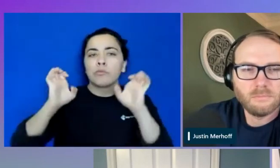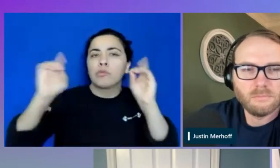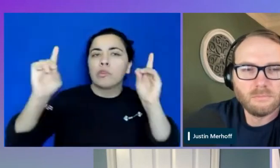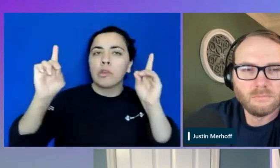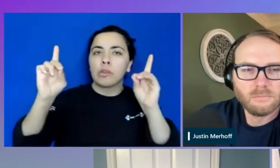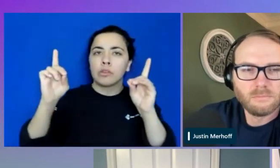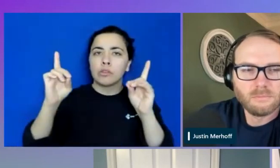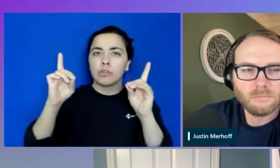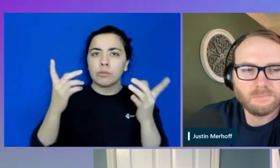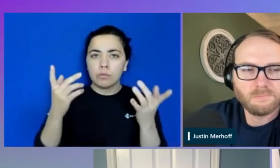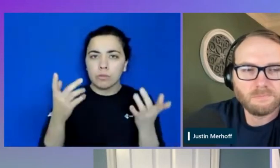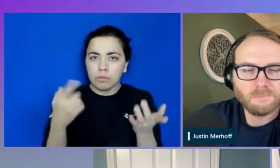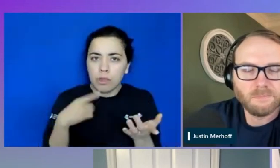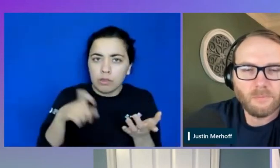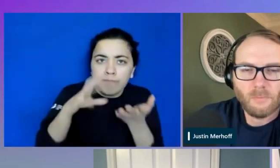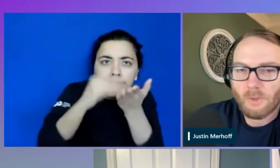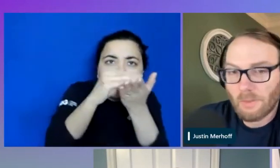education.